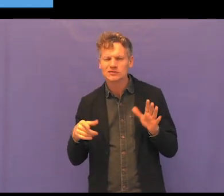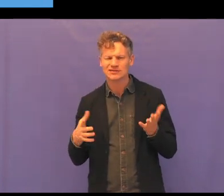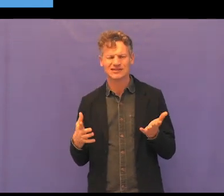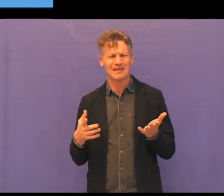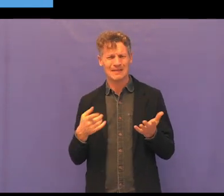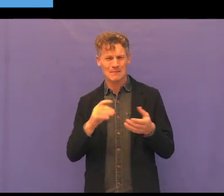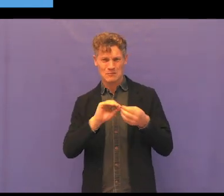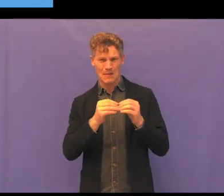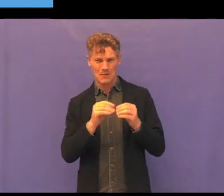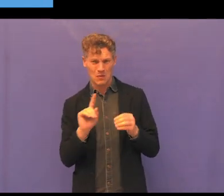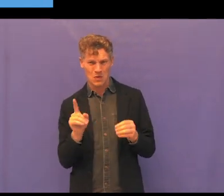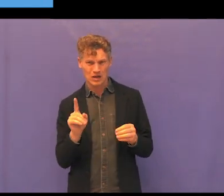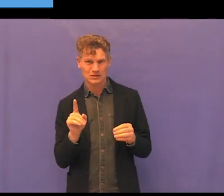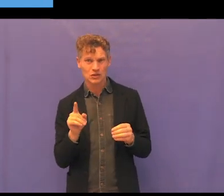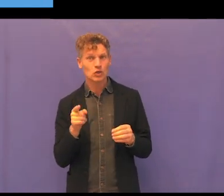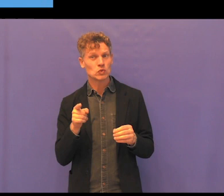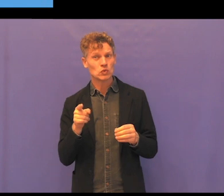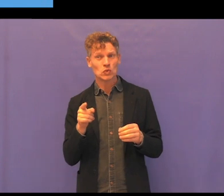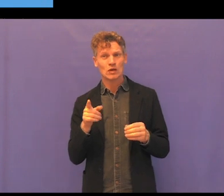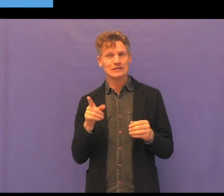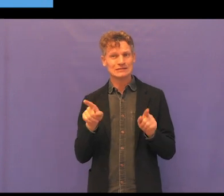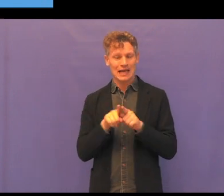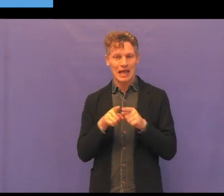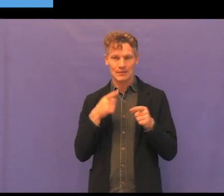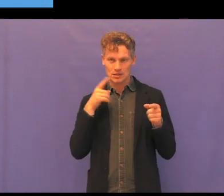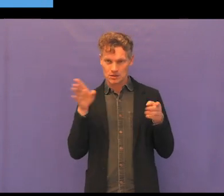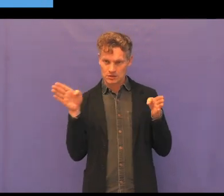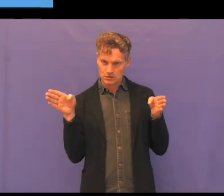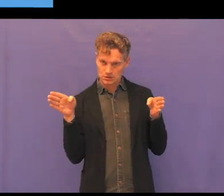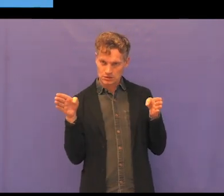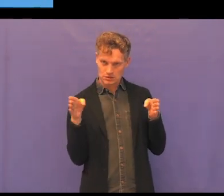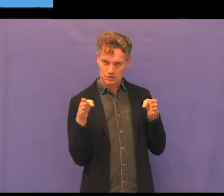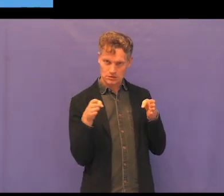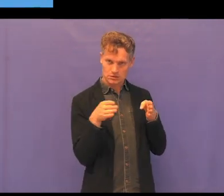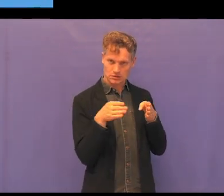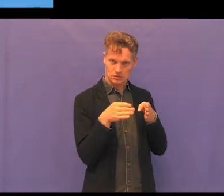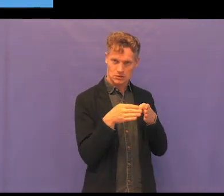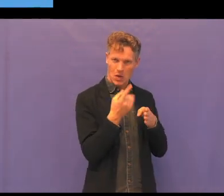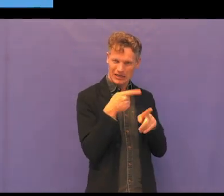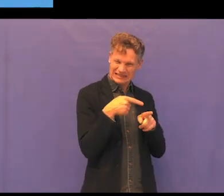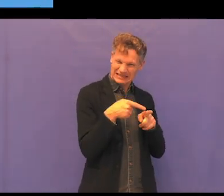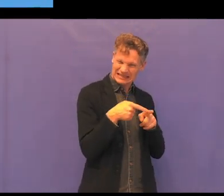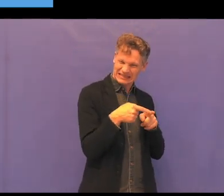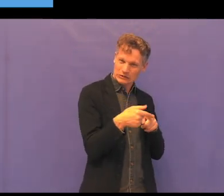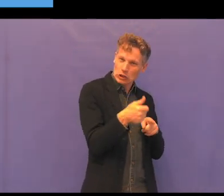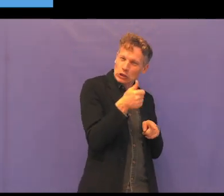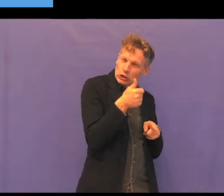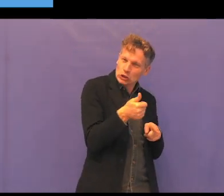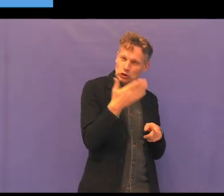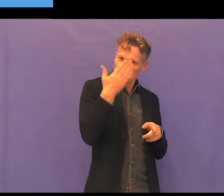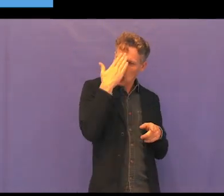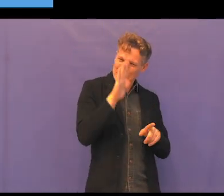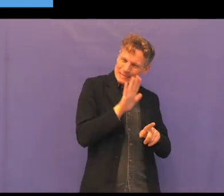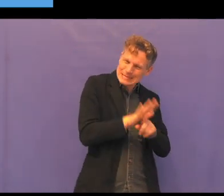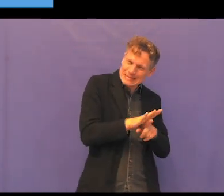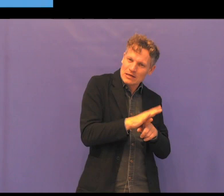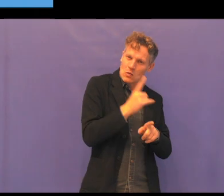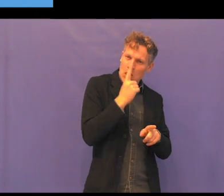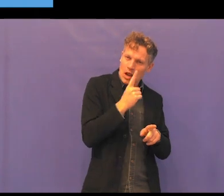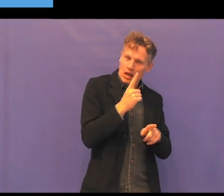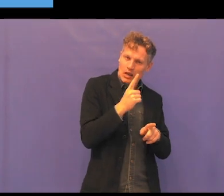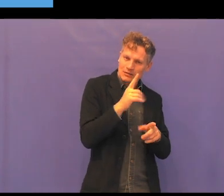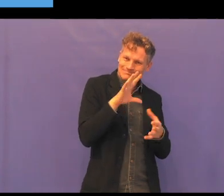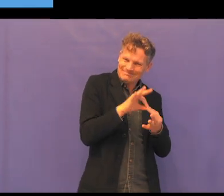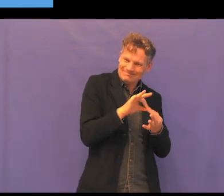patterns, but you become extremely good at detecting patterns within a very narrow range. And one